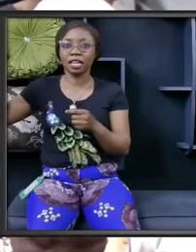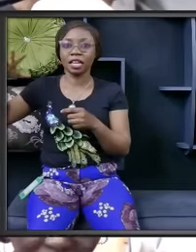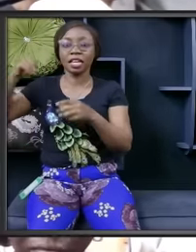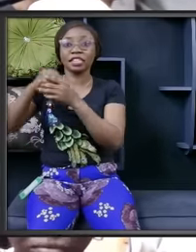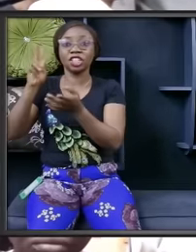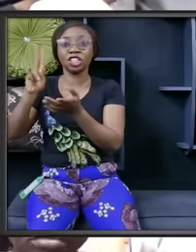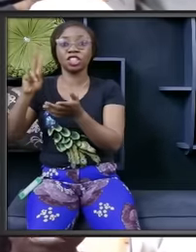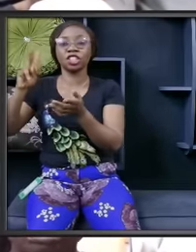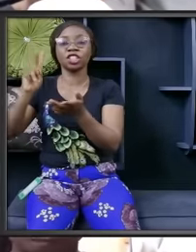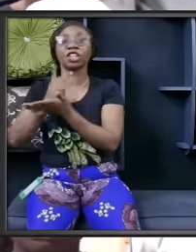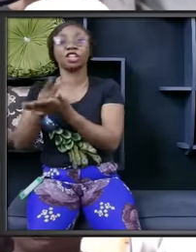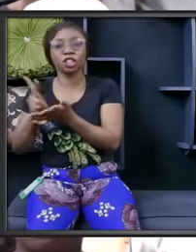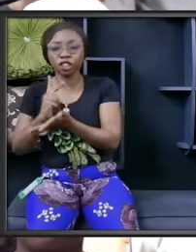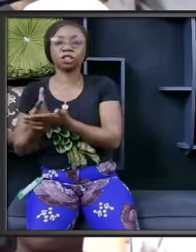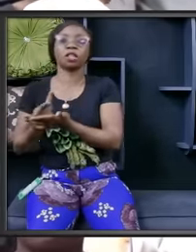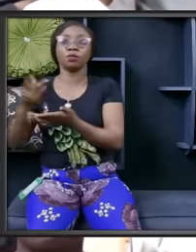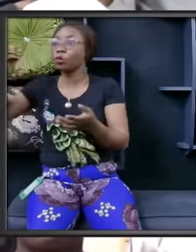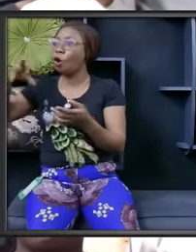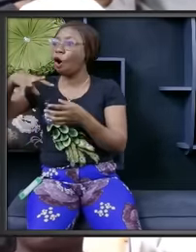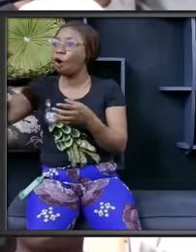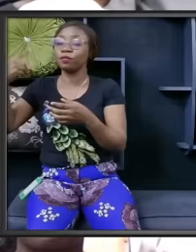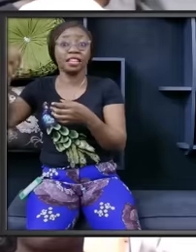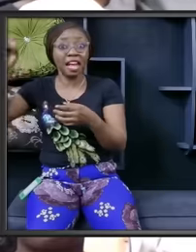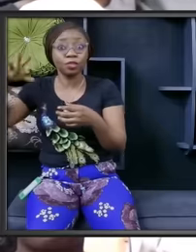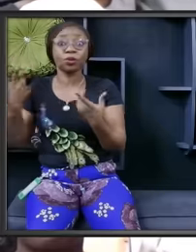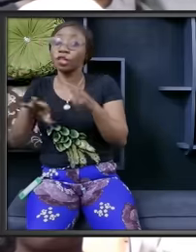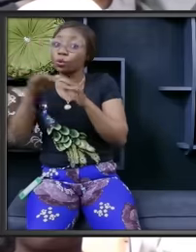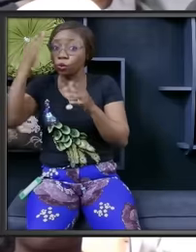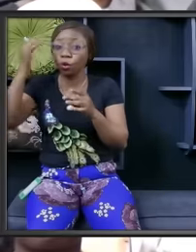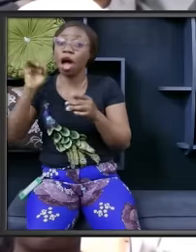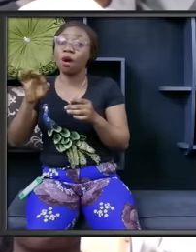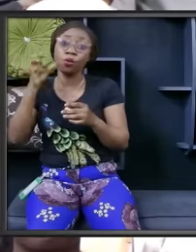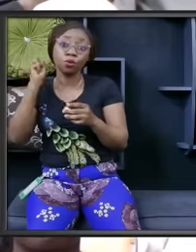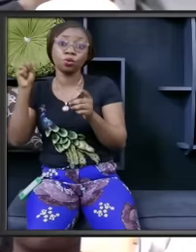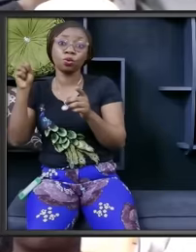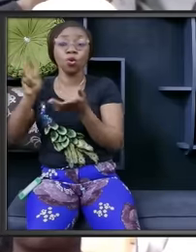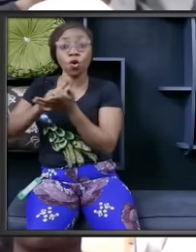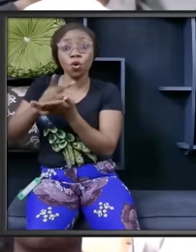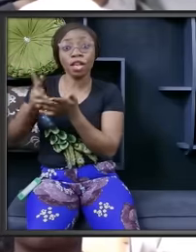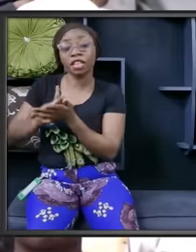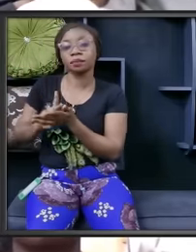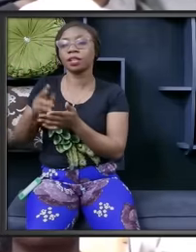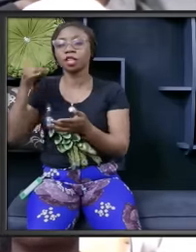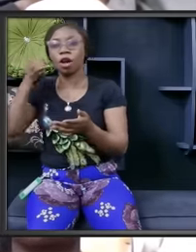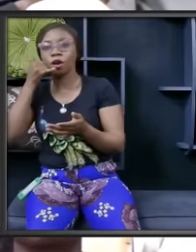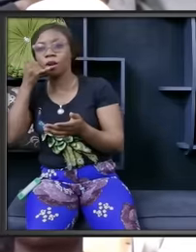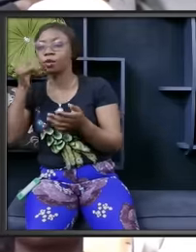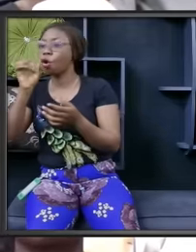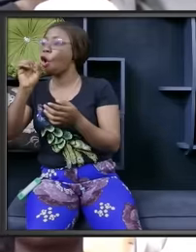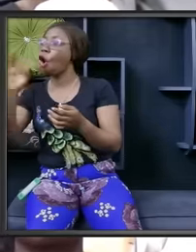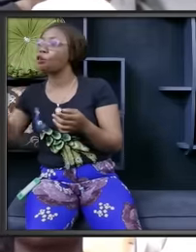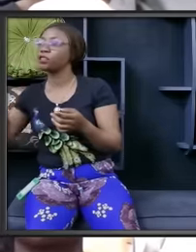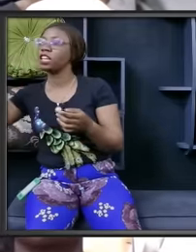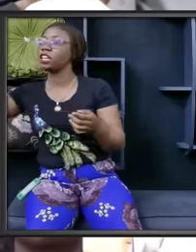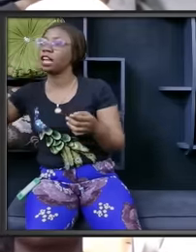him and my children, make go off and say, I know, no, say, they cook something. No. So then come call him. He go off the